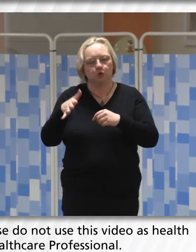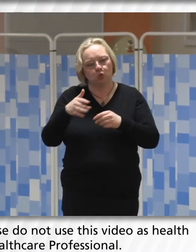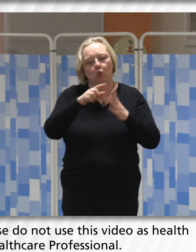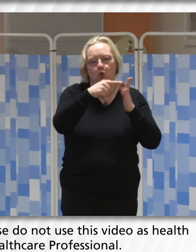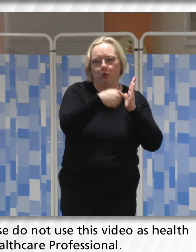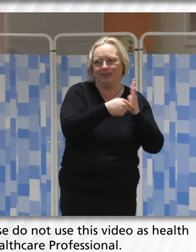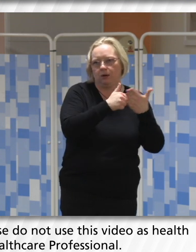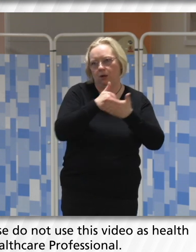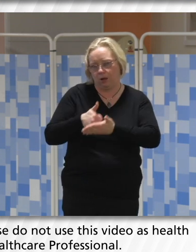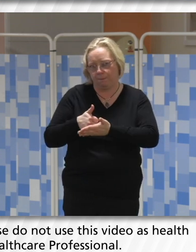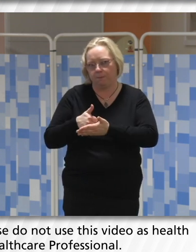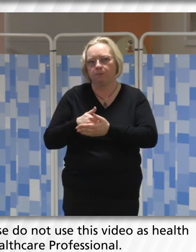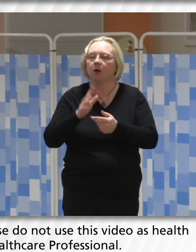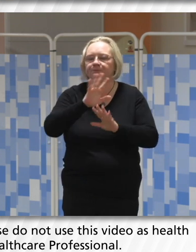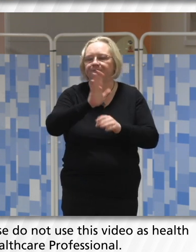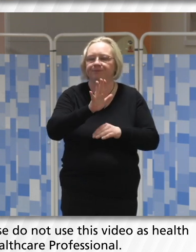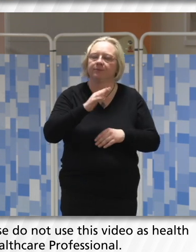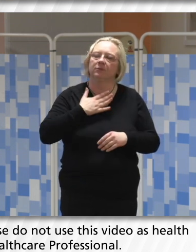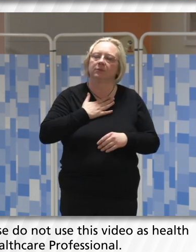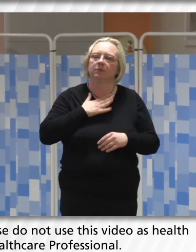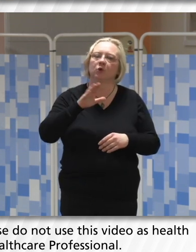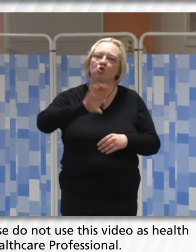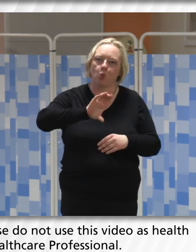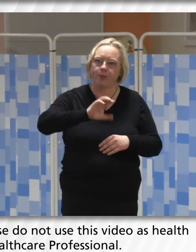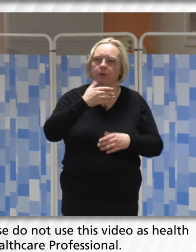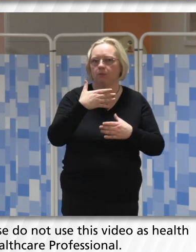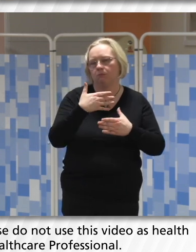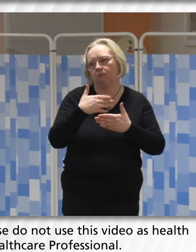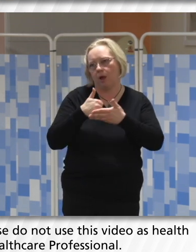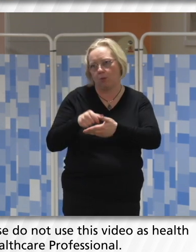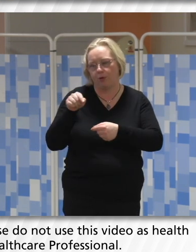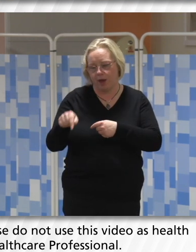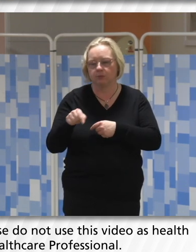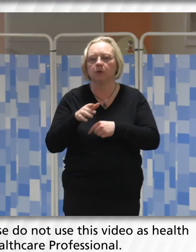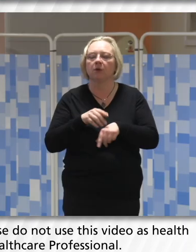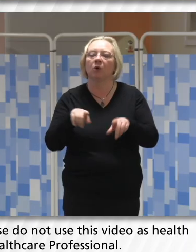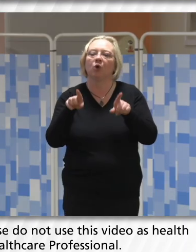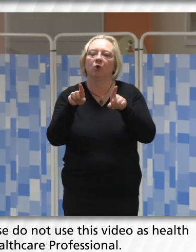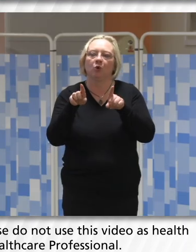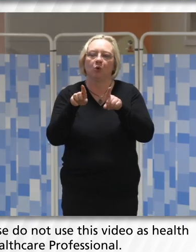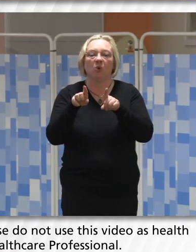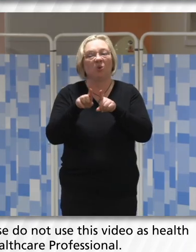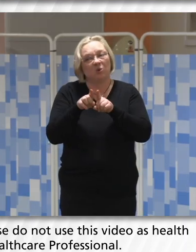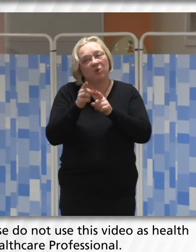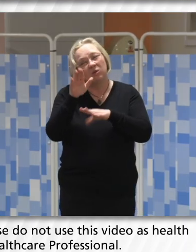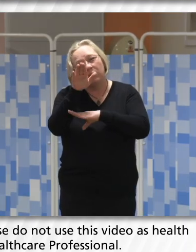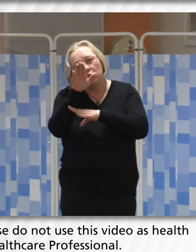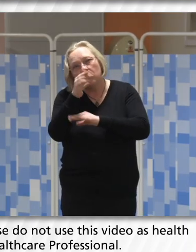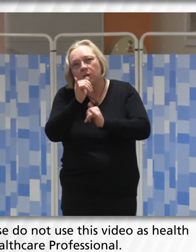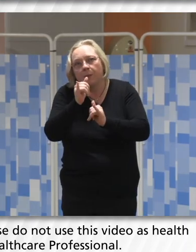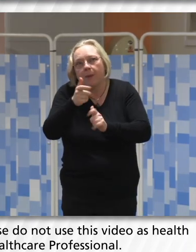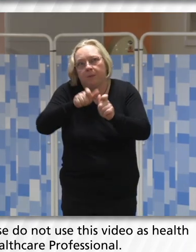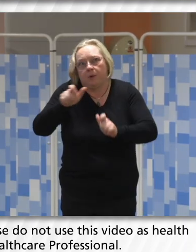also, we need to warn people that they may have a problem swallowing in the future. And sometimes just